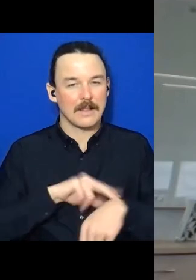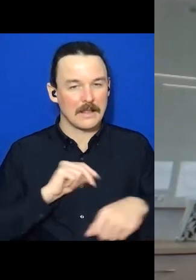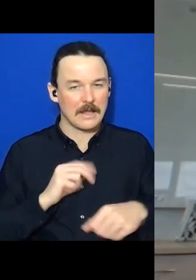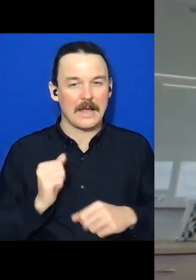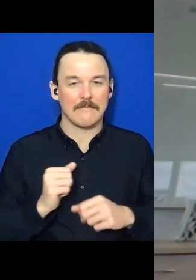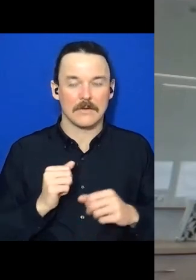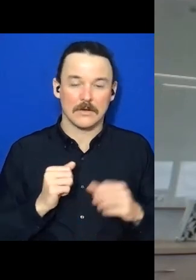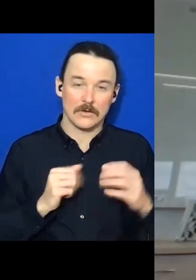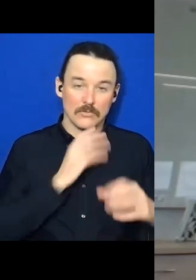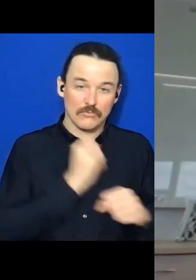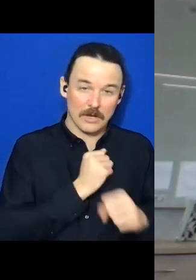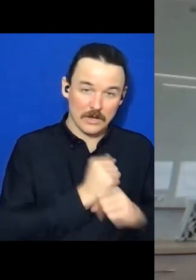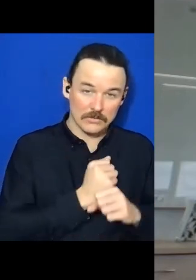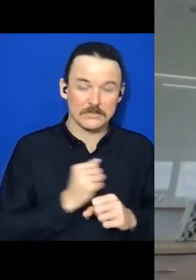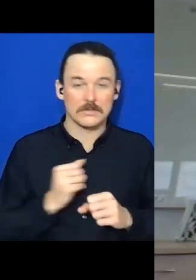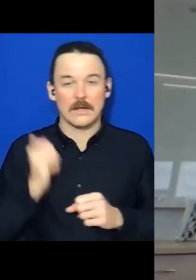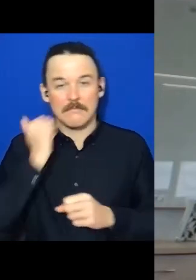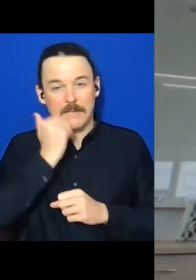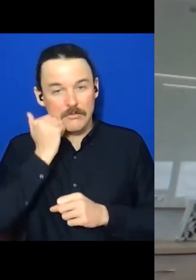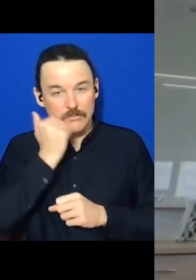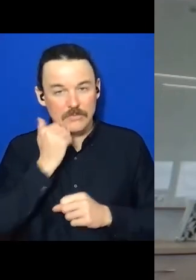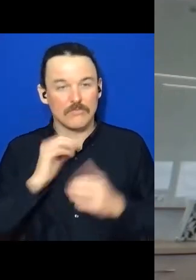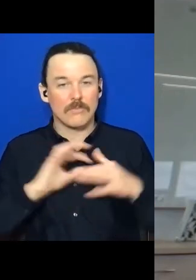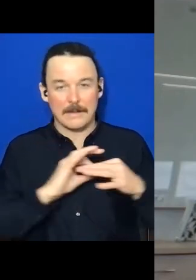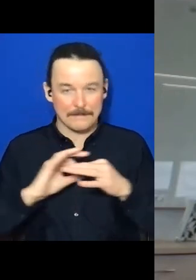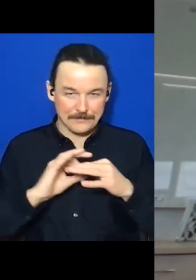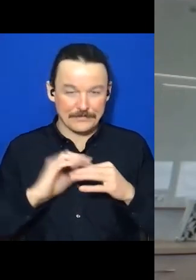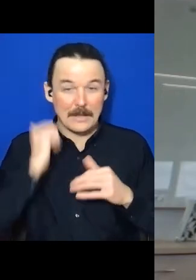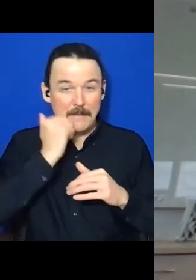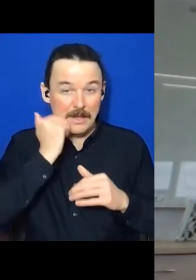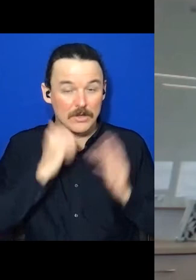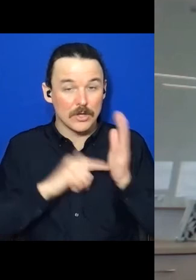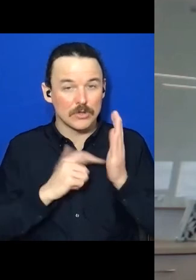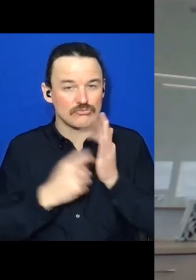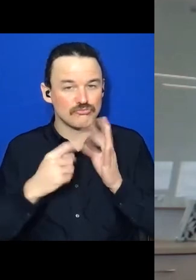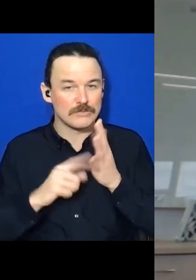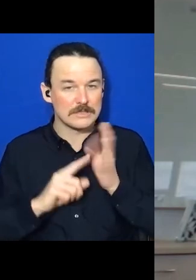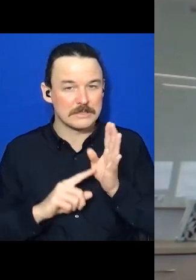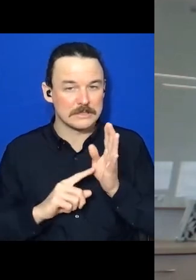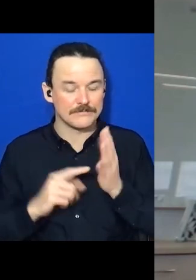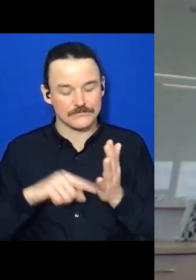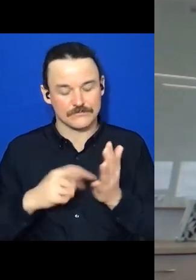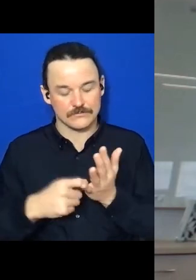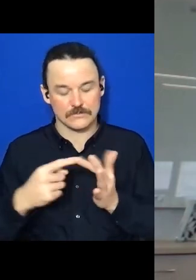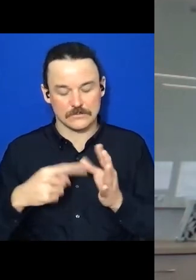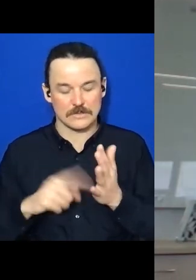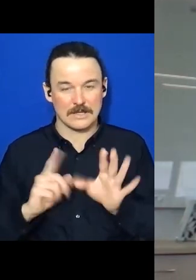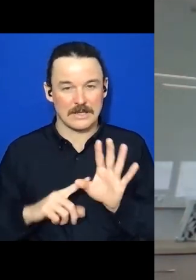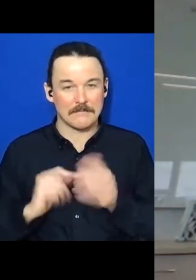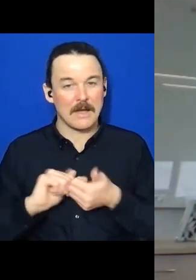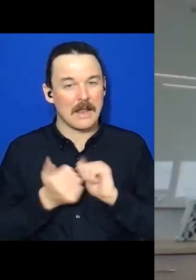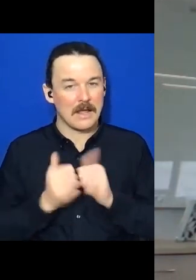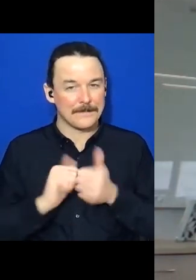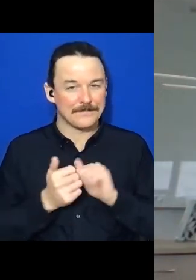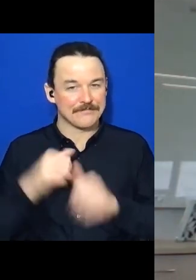Māori are a treaty partner inside of that relationship. Now, the obligations inside of that